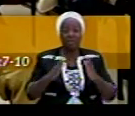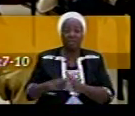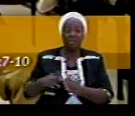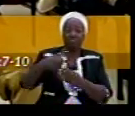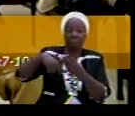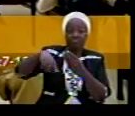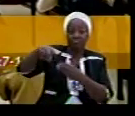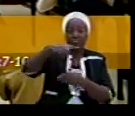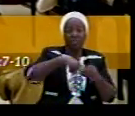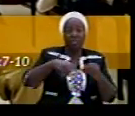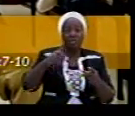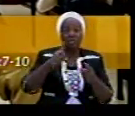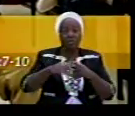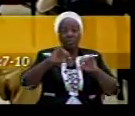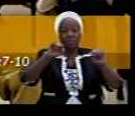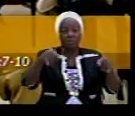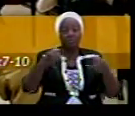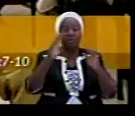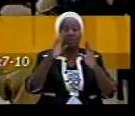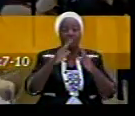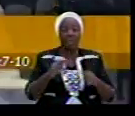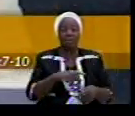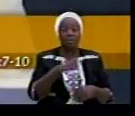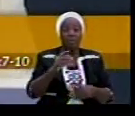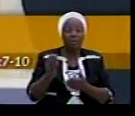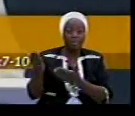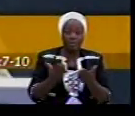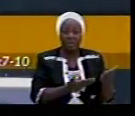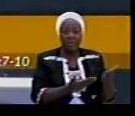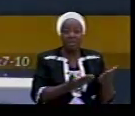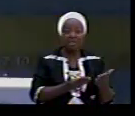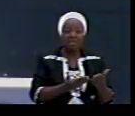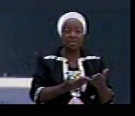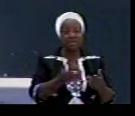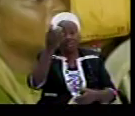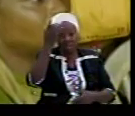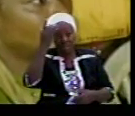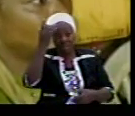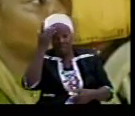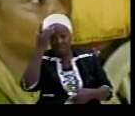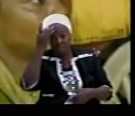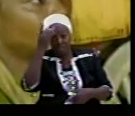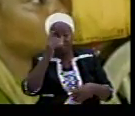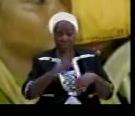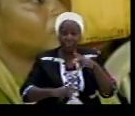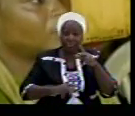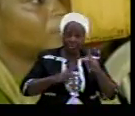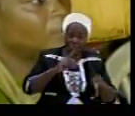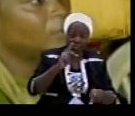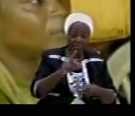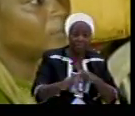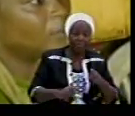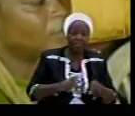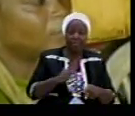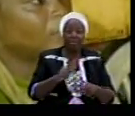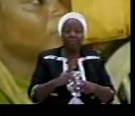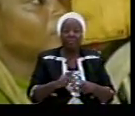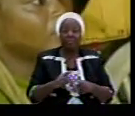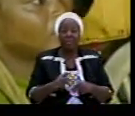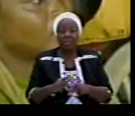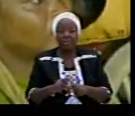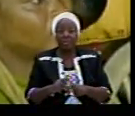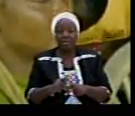Jerusalem, bringing sick folks, carrying sick folks,